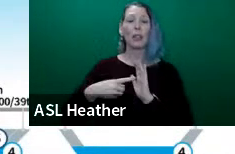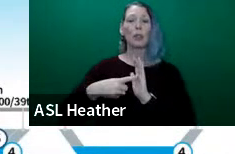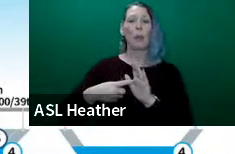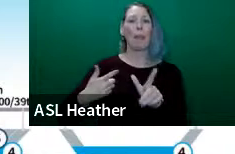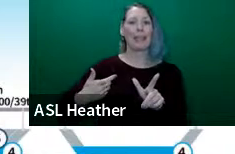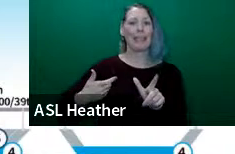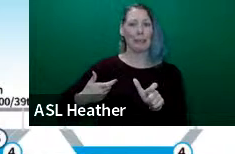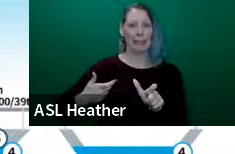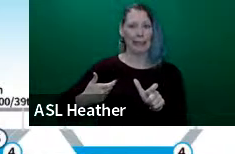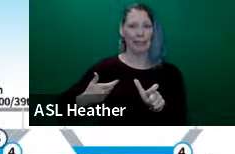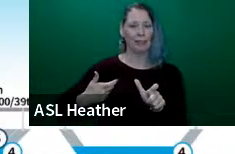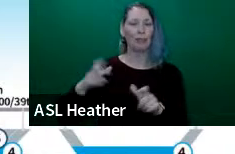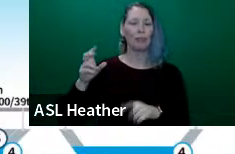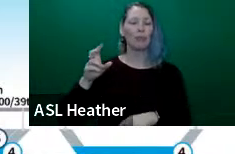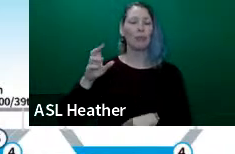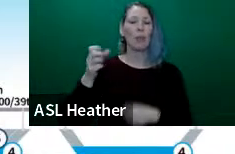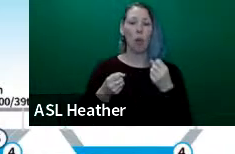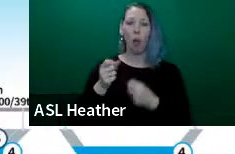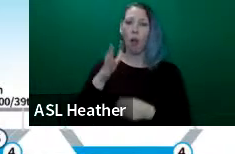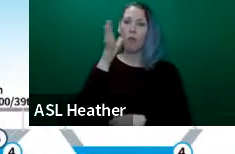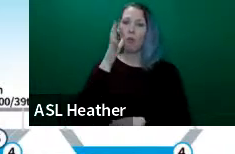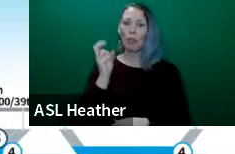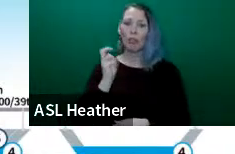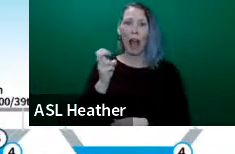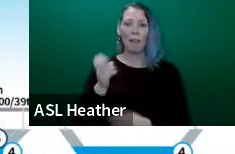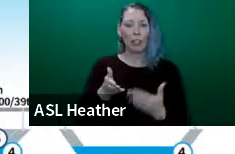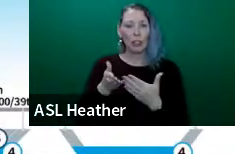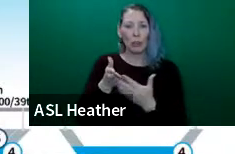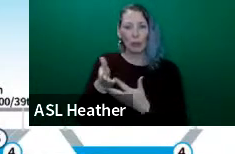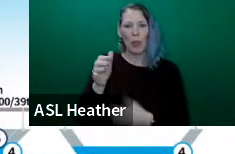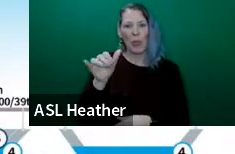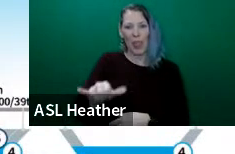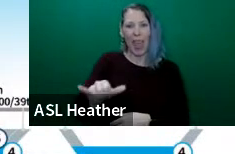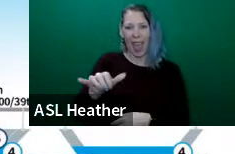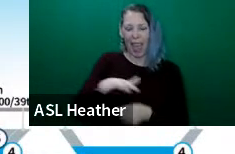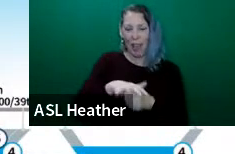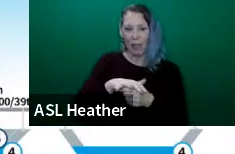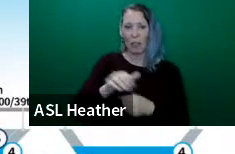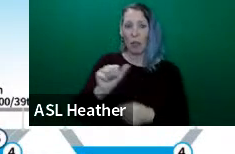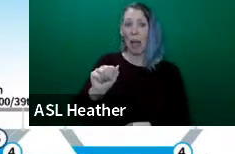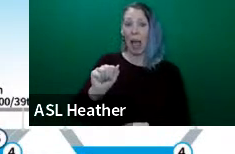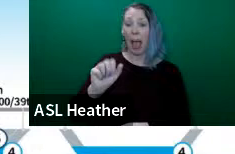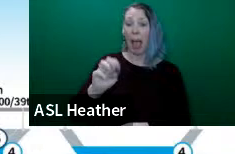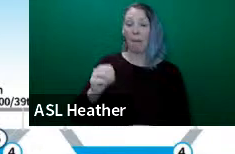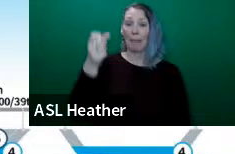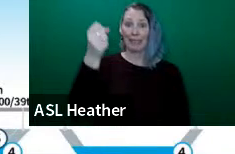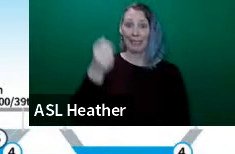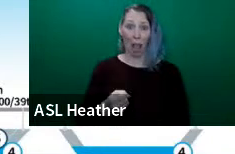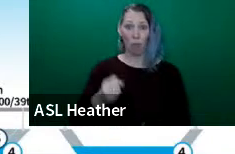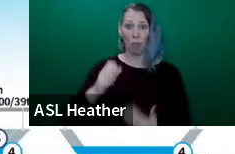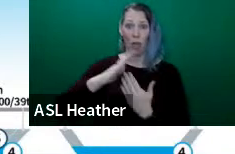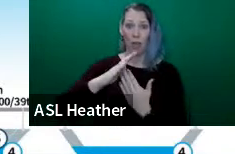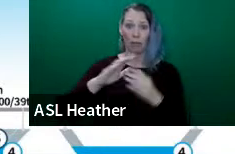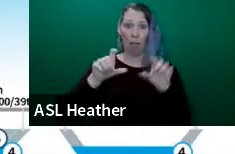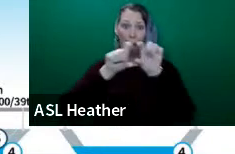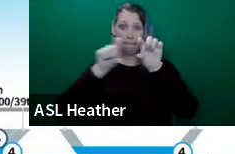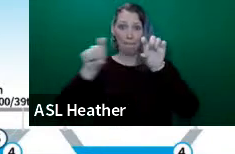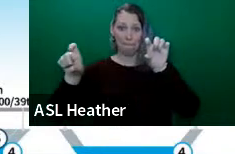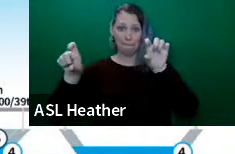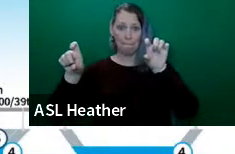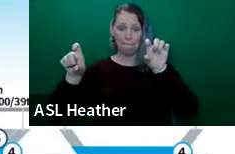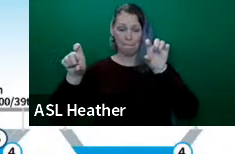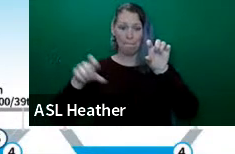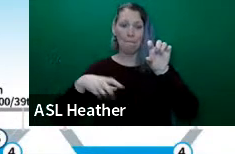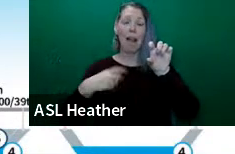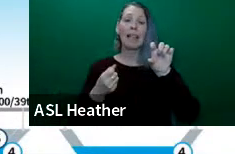that vehicles will be traveling through the kind of corridor area. So we've got AM southbound on the top is kind of the top bar.